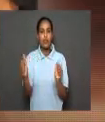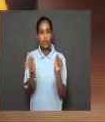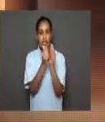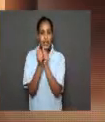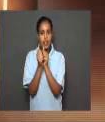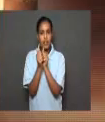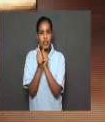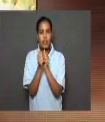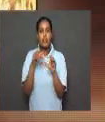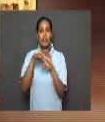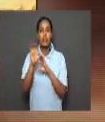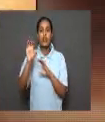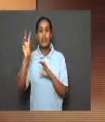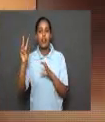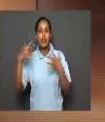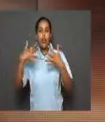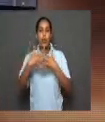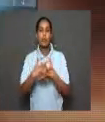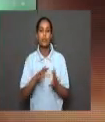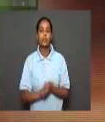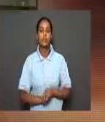together in covalent compounds.